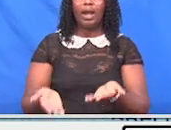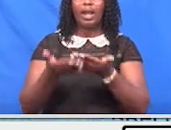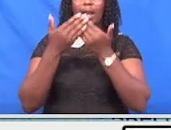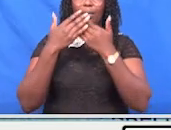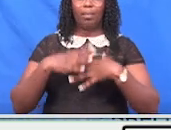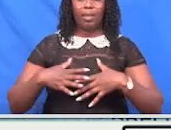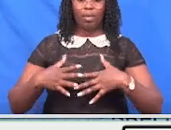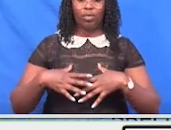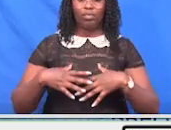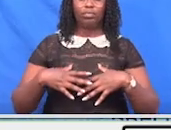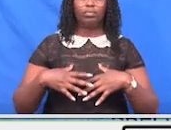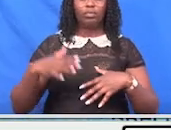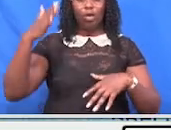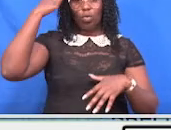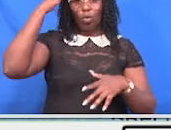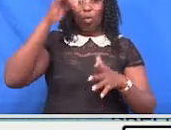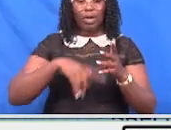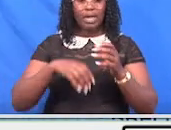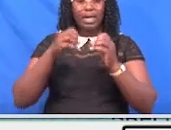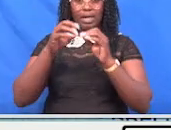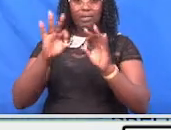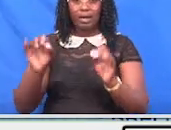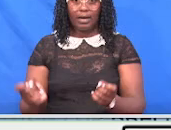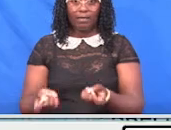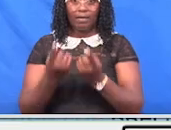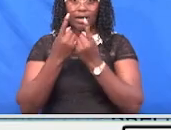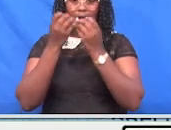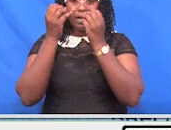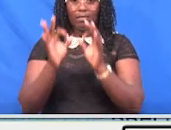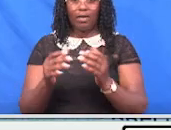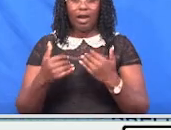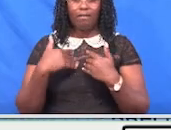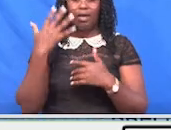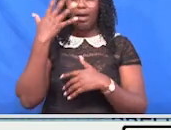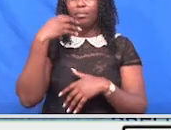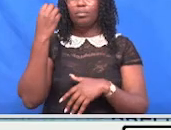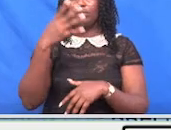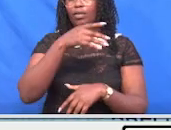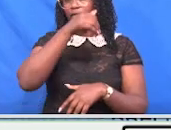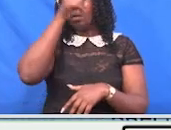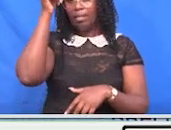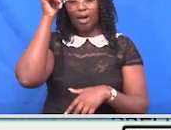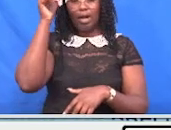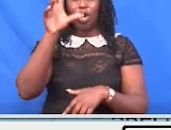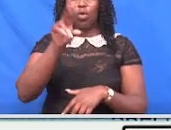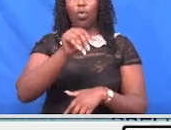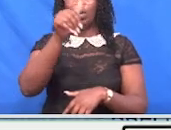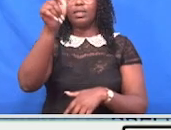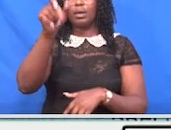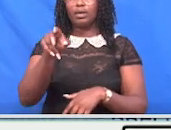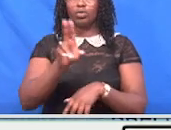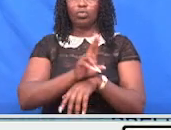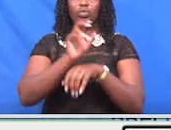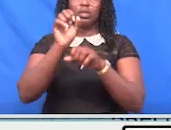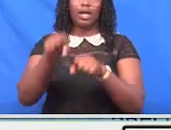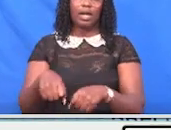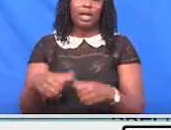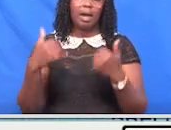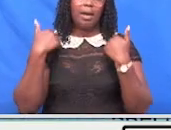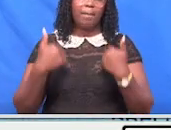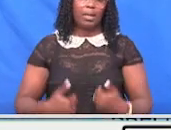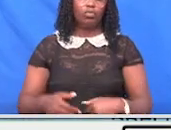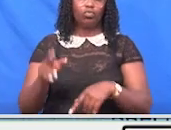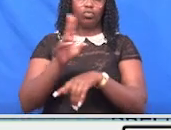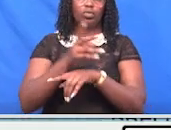to know that if I come up with a beautiful brand, no one else is able to use it. I can use it and